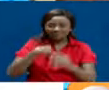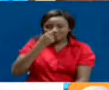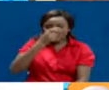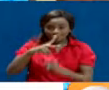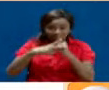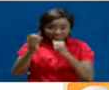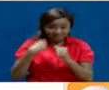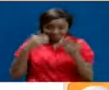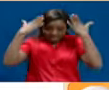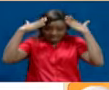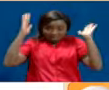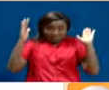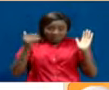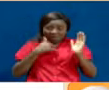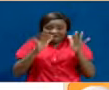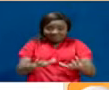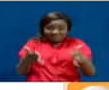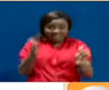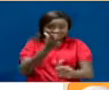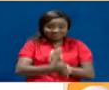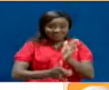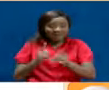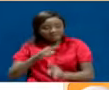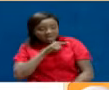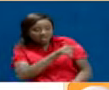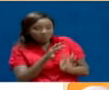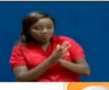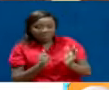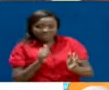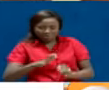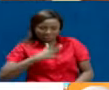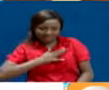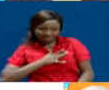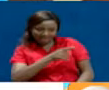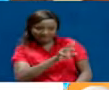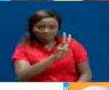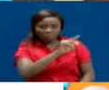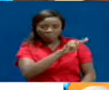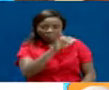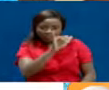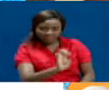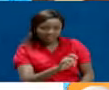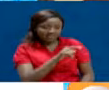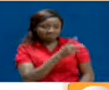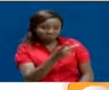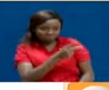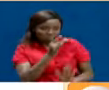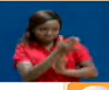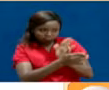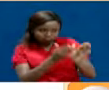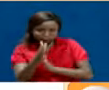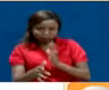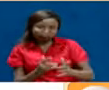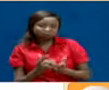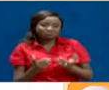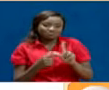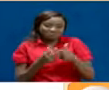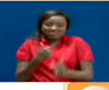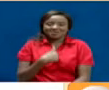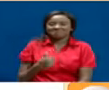that we were going to have a party. And they organized these things. He organized with Winnie, our youngest